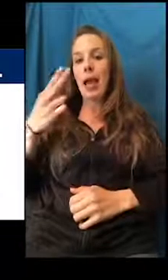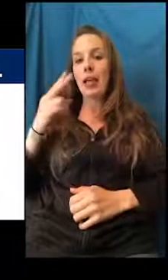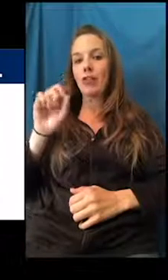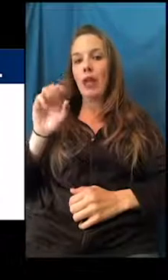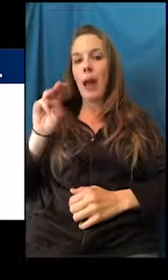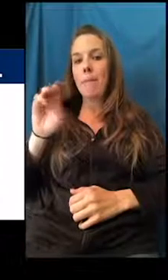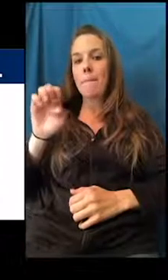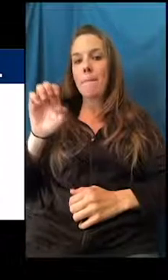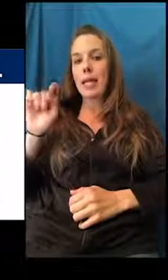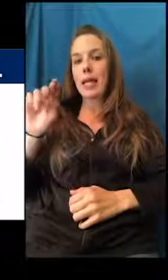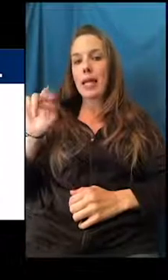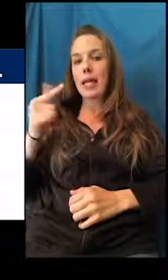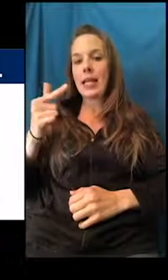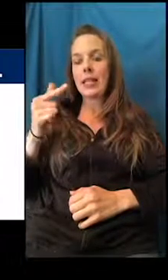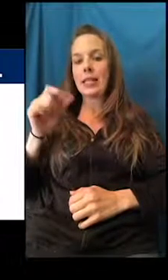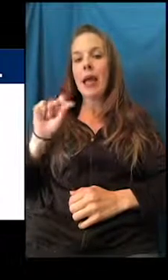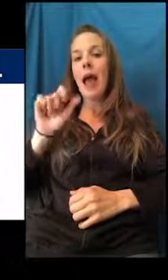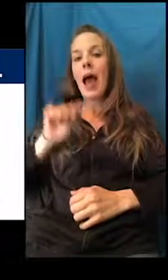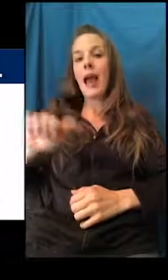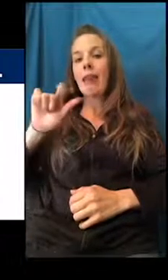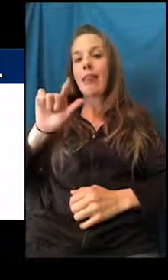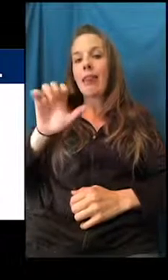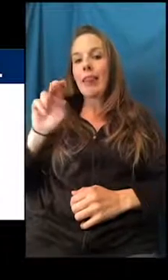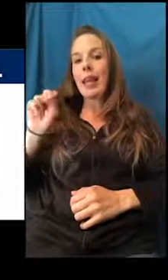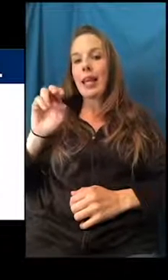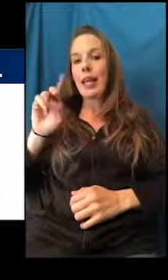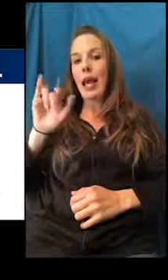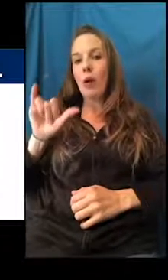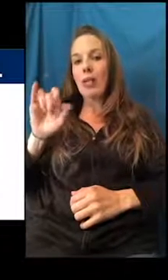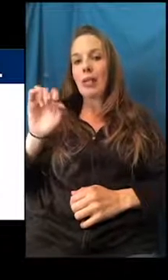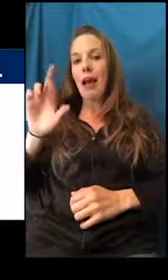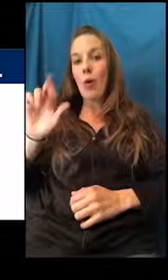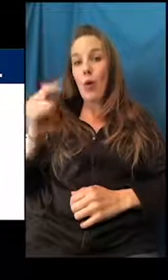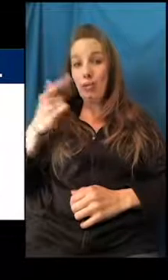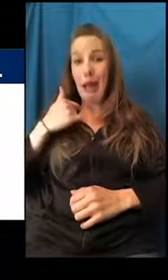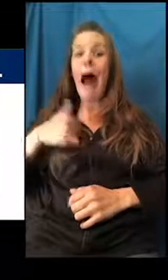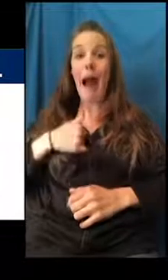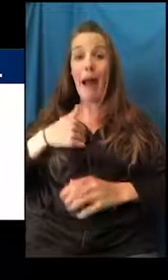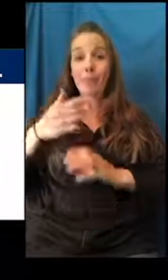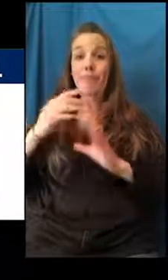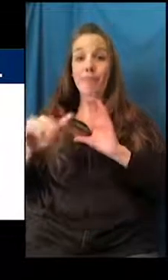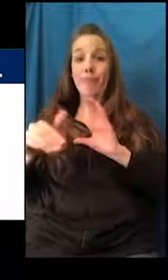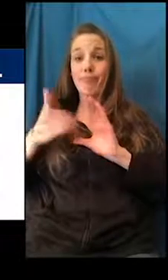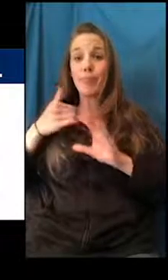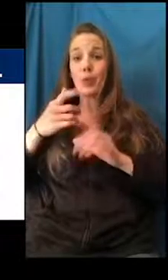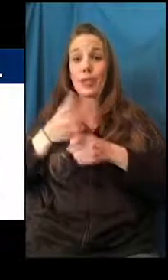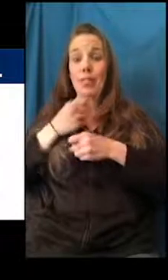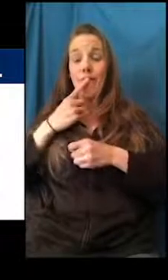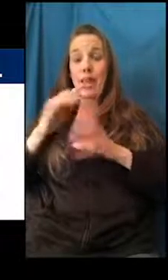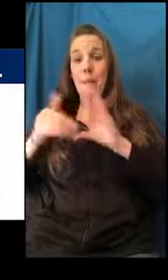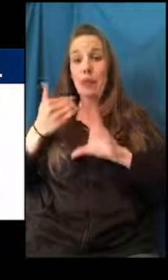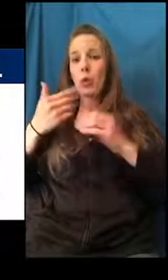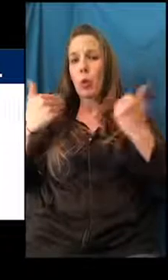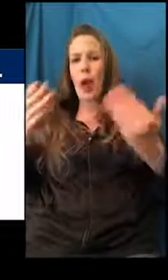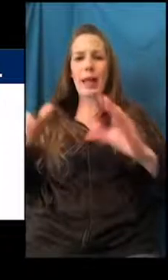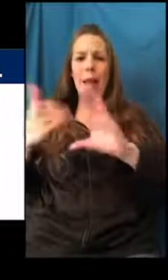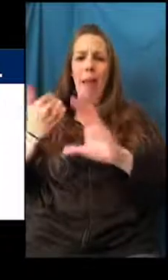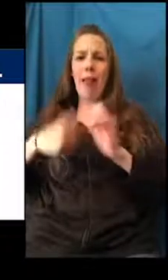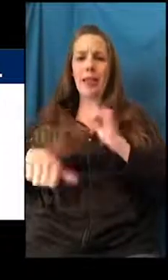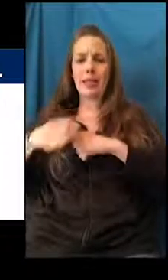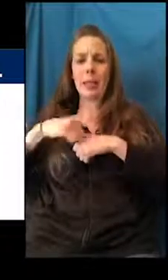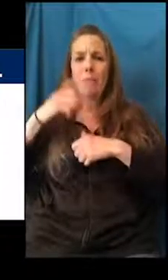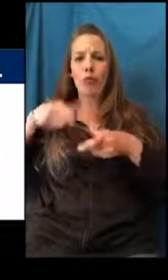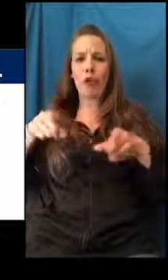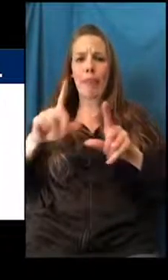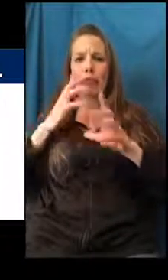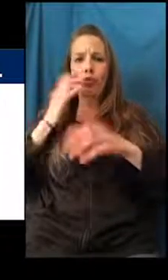lcph.meetings@linncounty.org. I am the one that receives those emails, so feel free to email them during our call, and we will get to those questions as soon